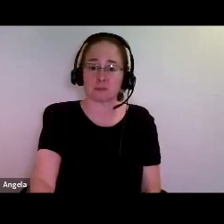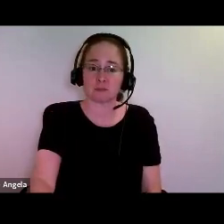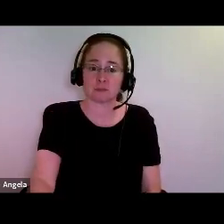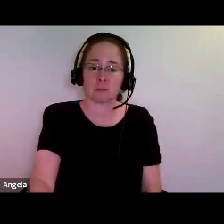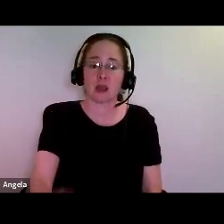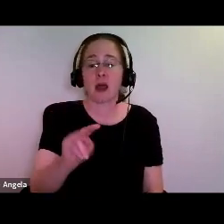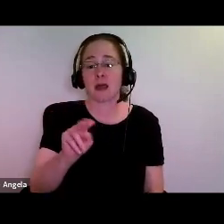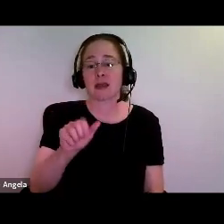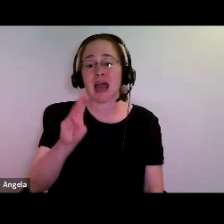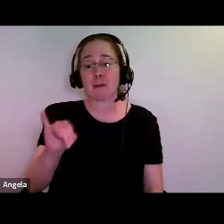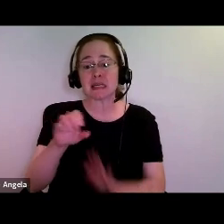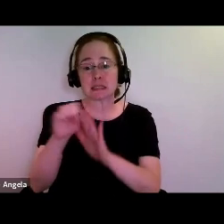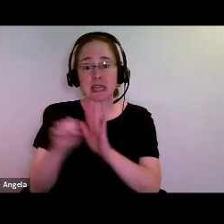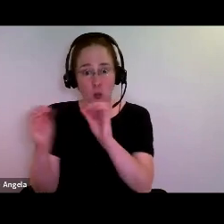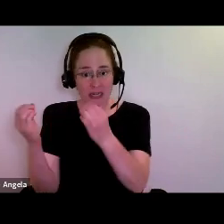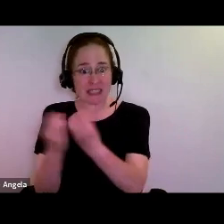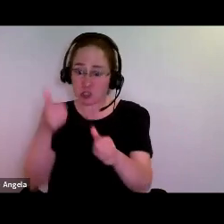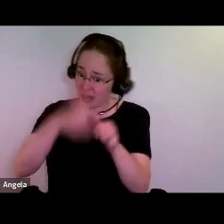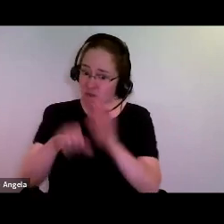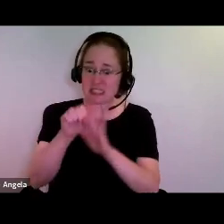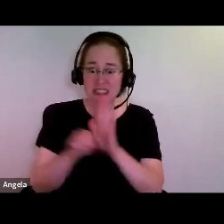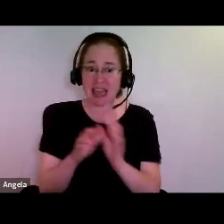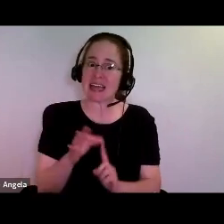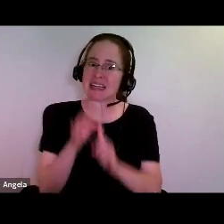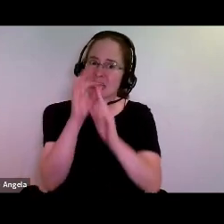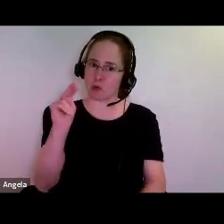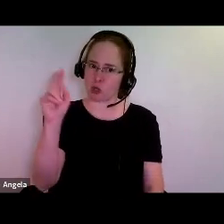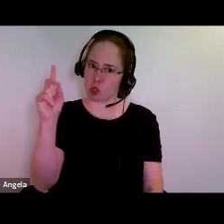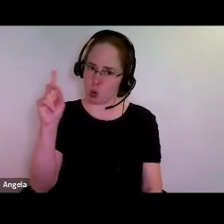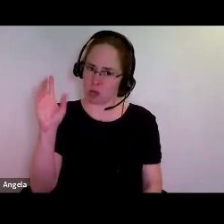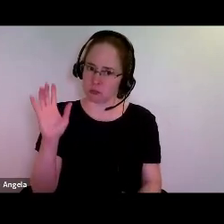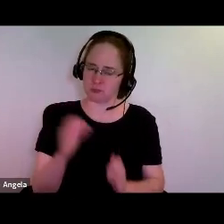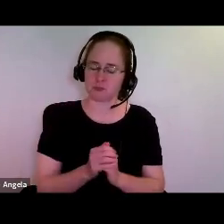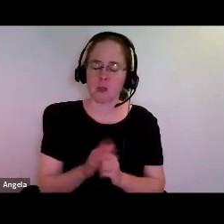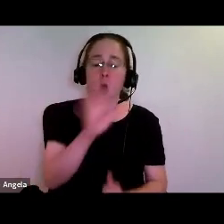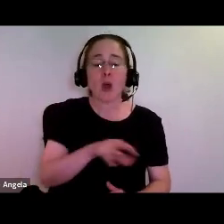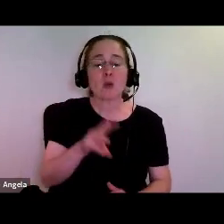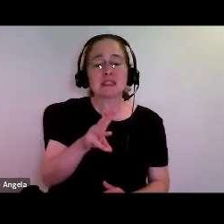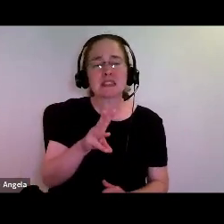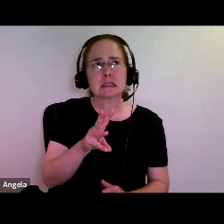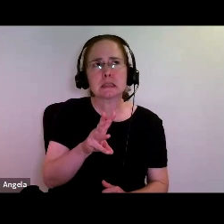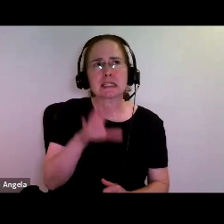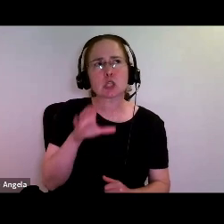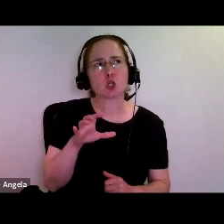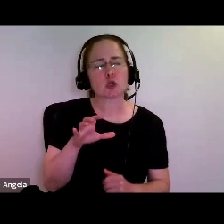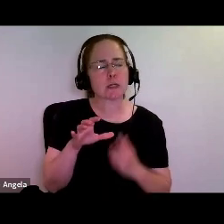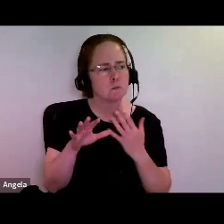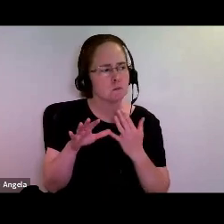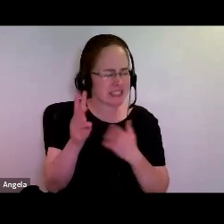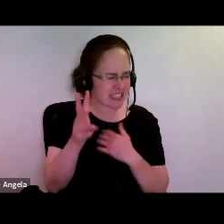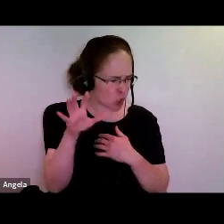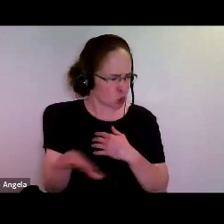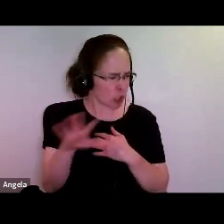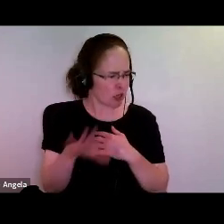is a NAMI state organization in every state except North Dakota, and about 600 or